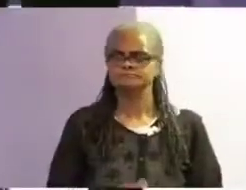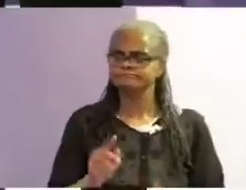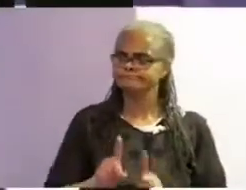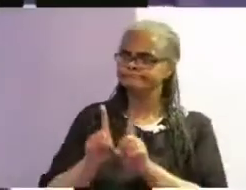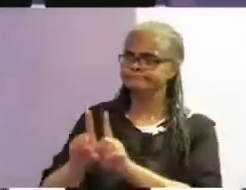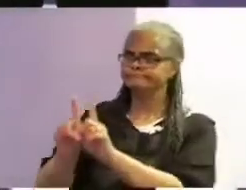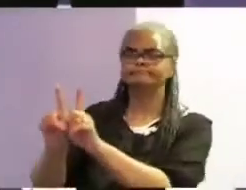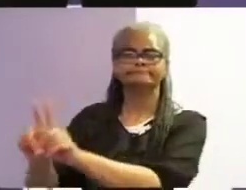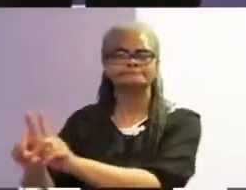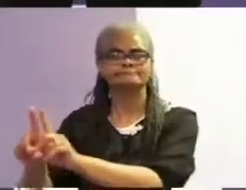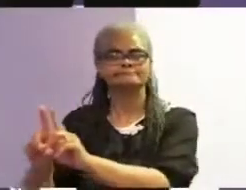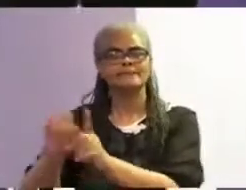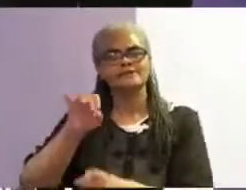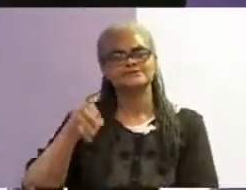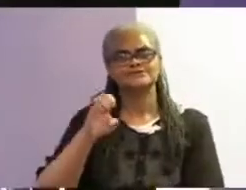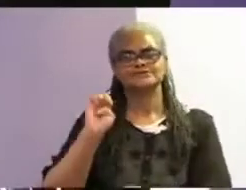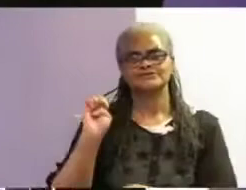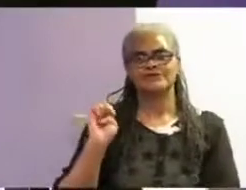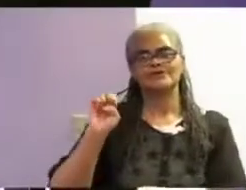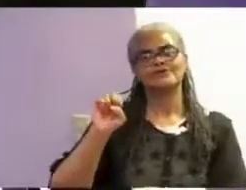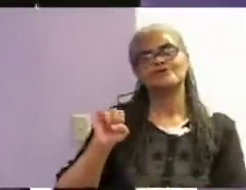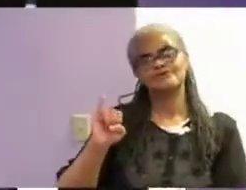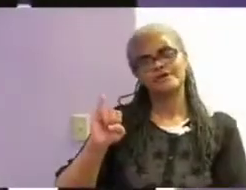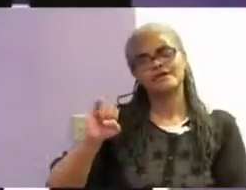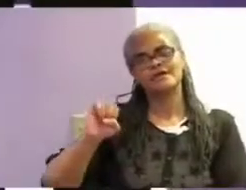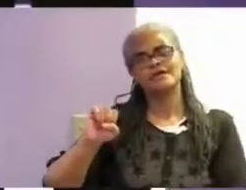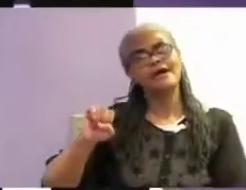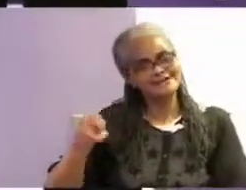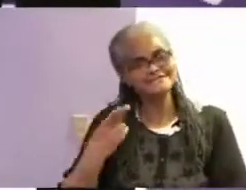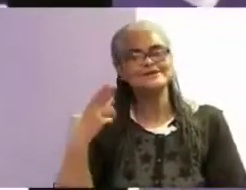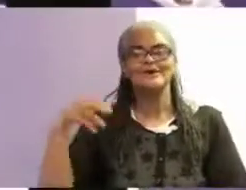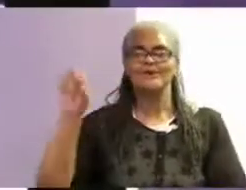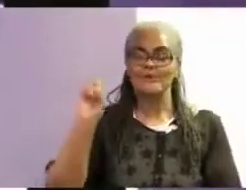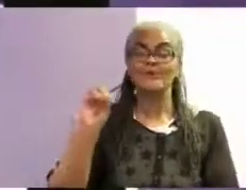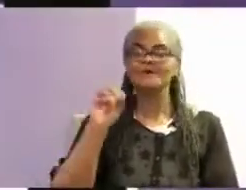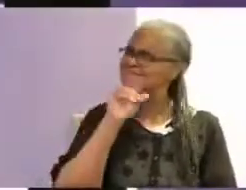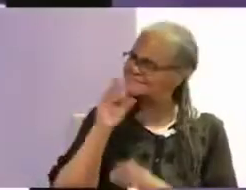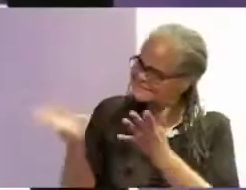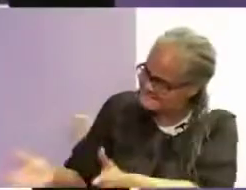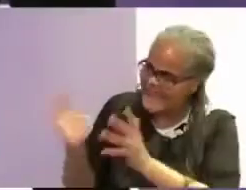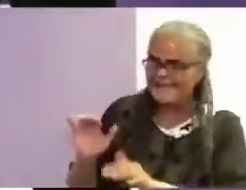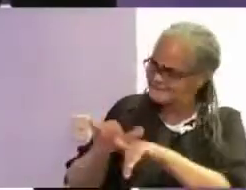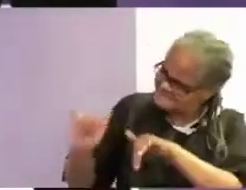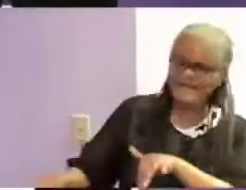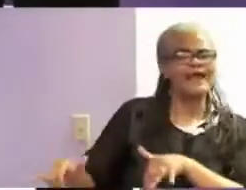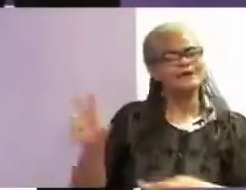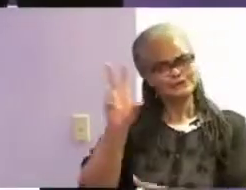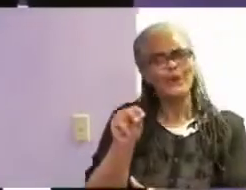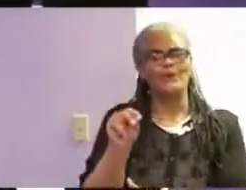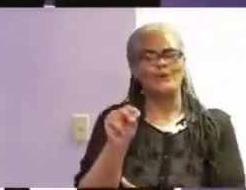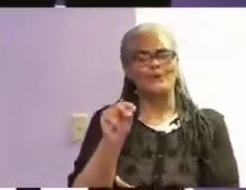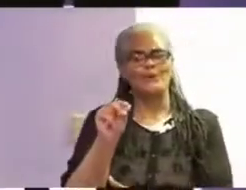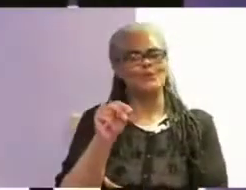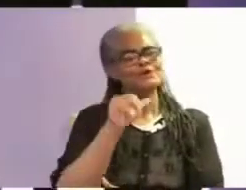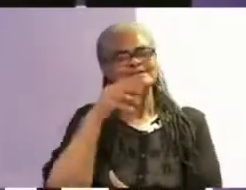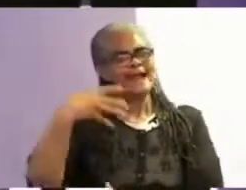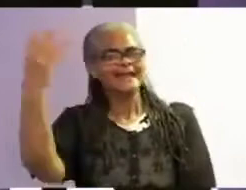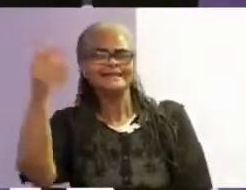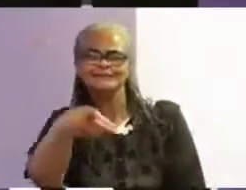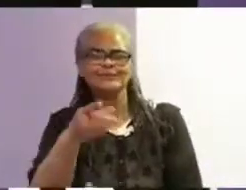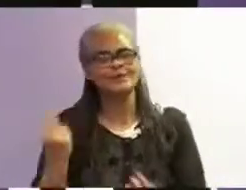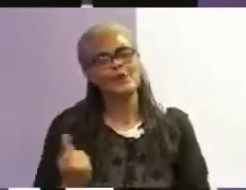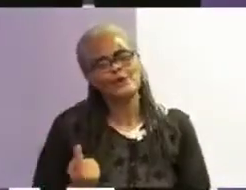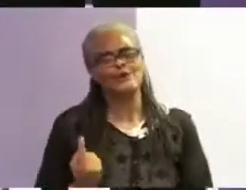by Jericho. He said, stay here. He said, no, I'm not going to leave you.